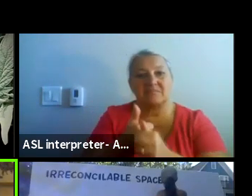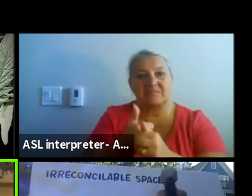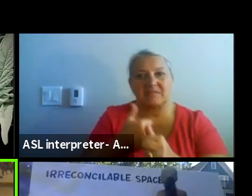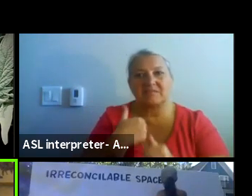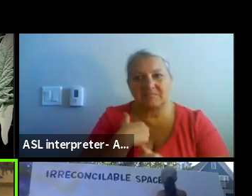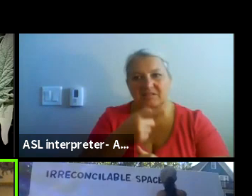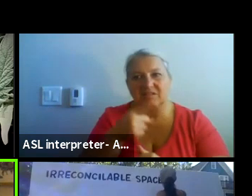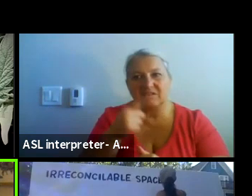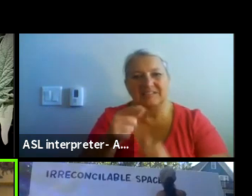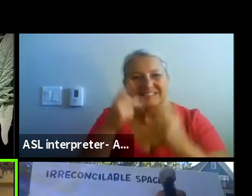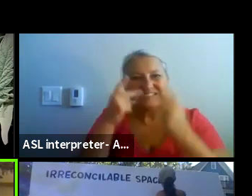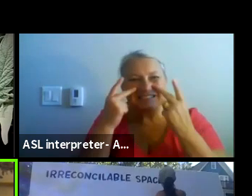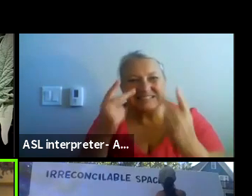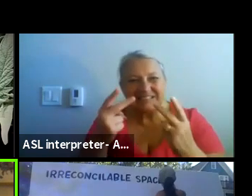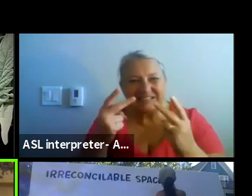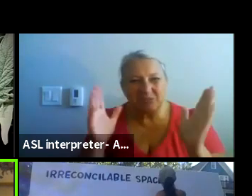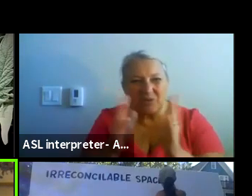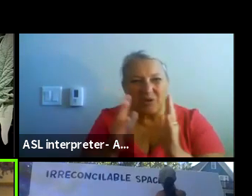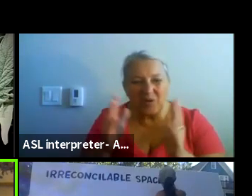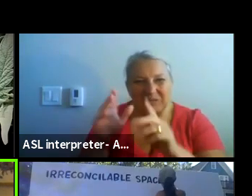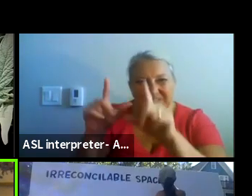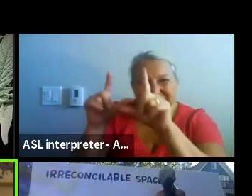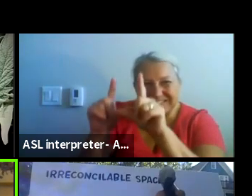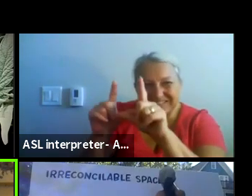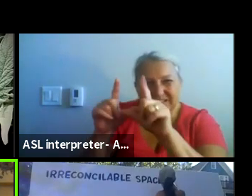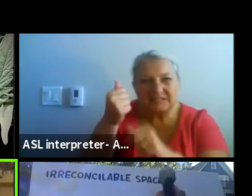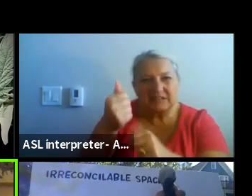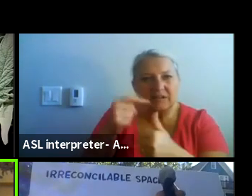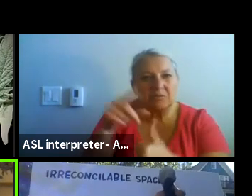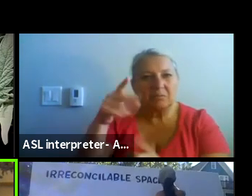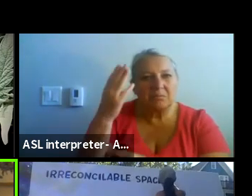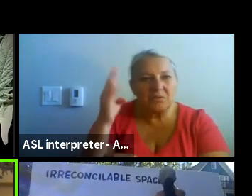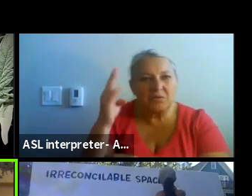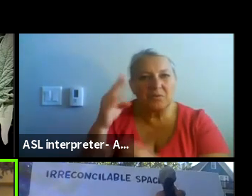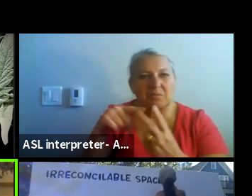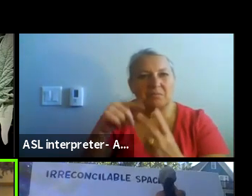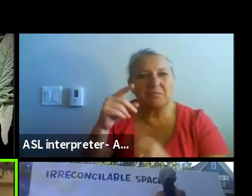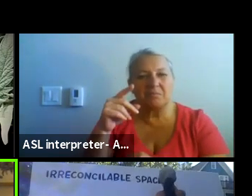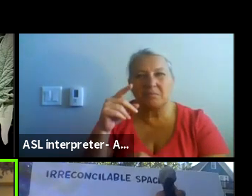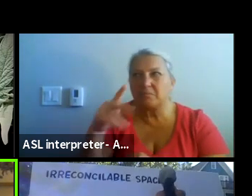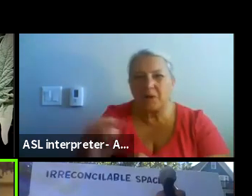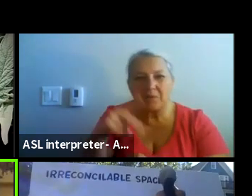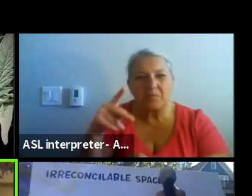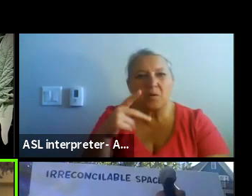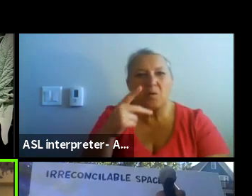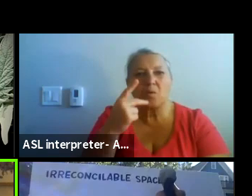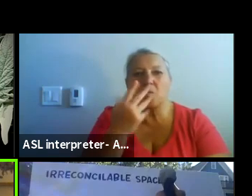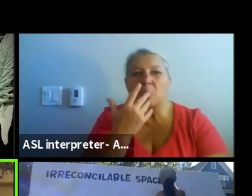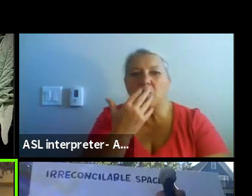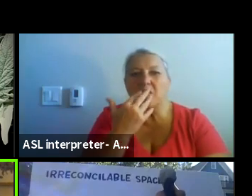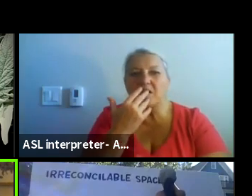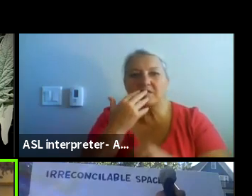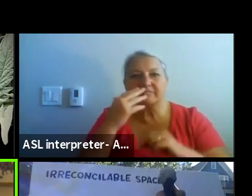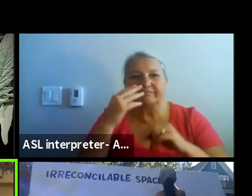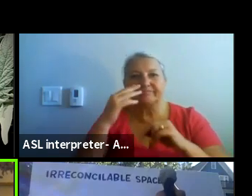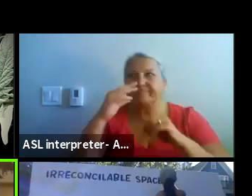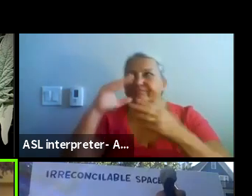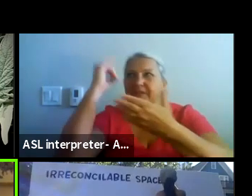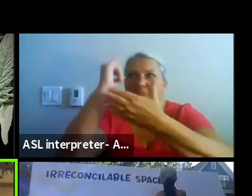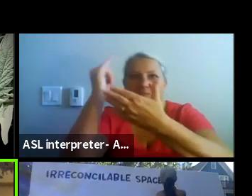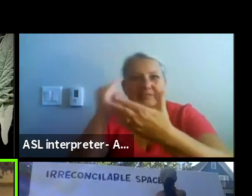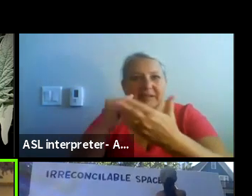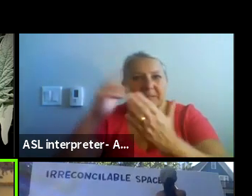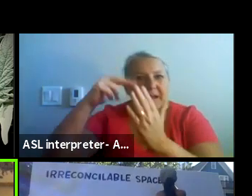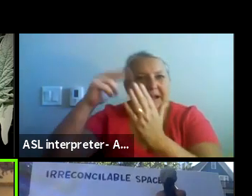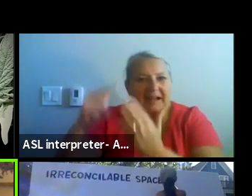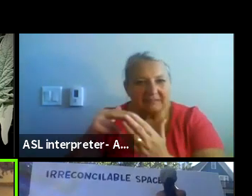can see a small corner of a blue and purple watercolor buffalo that I did a few years ago that